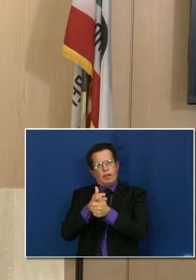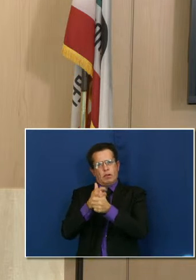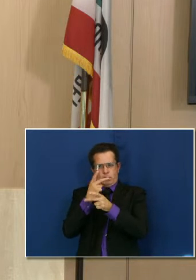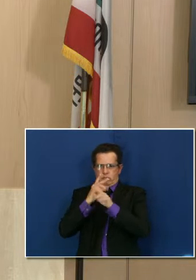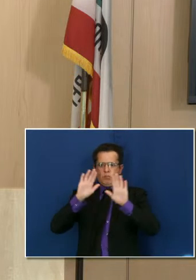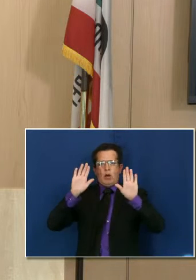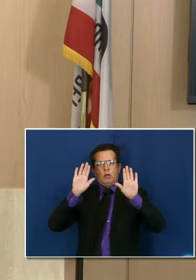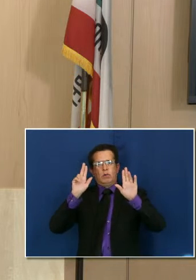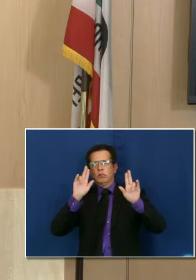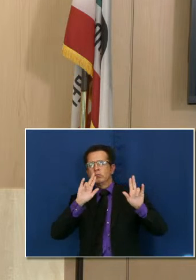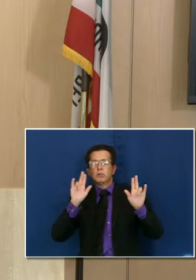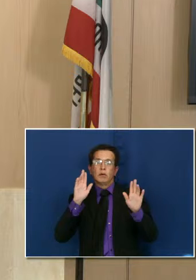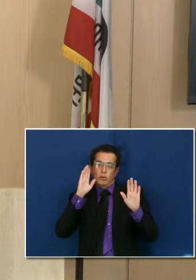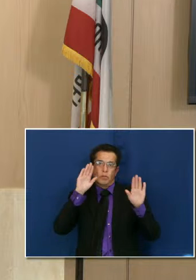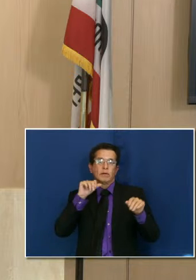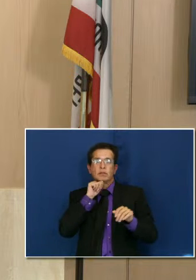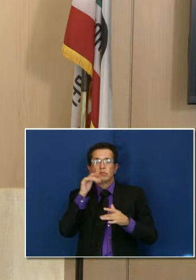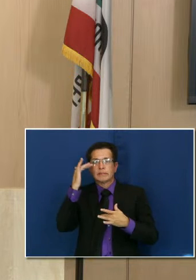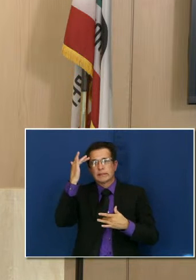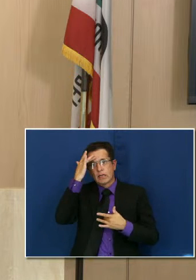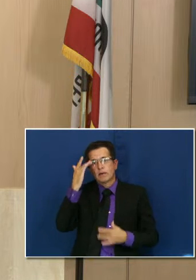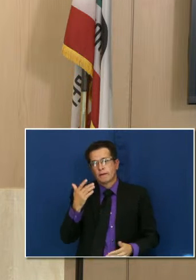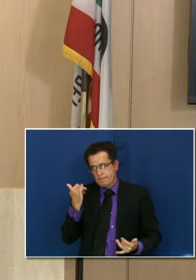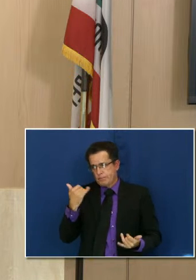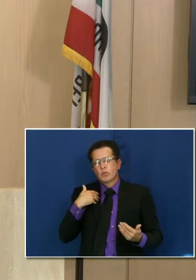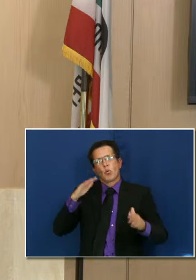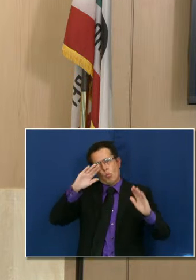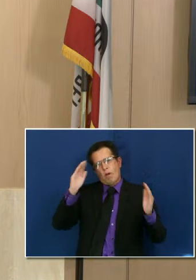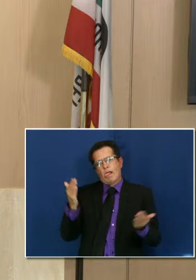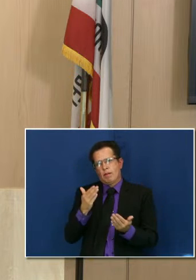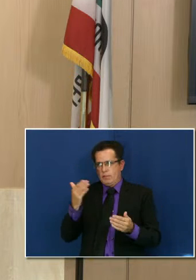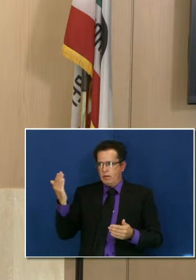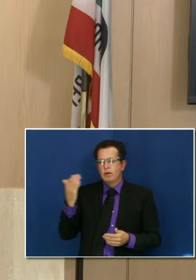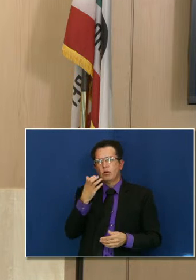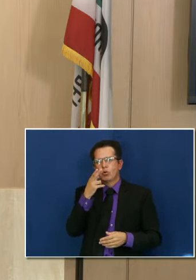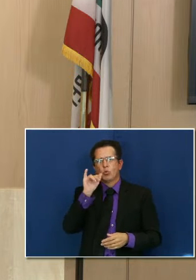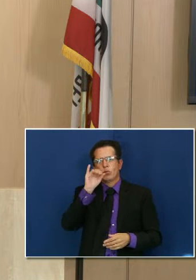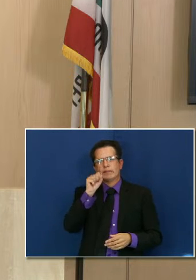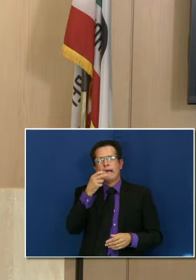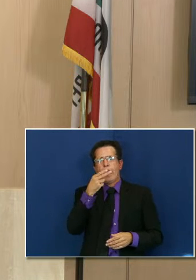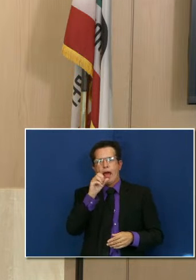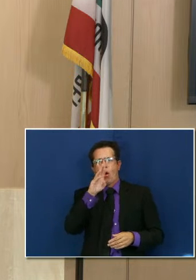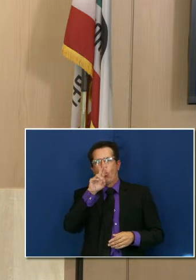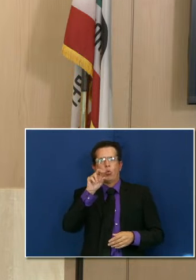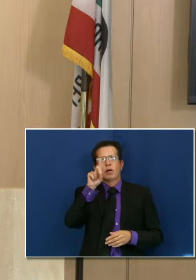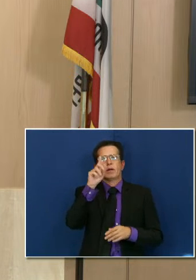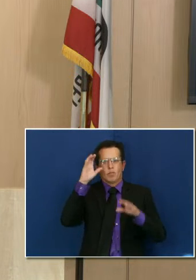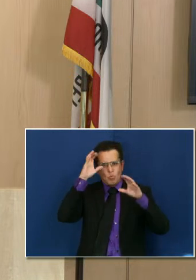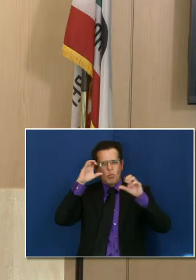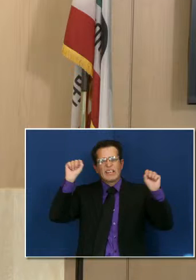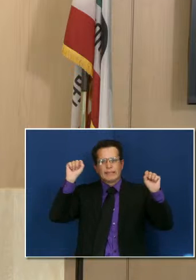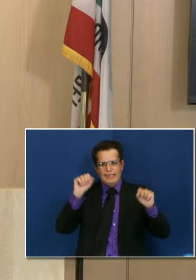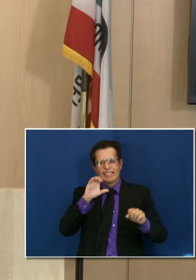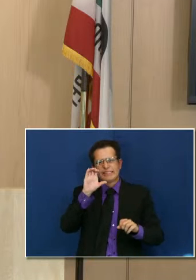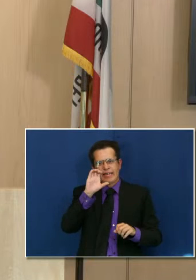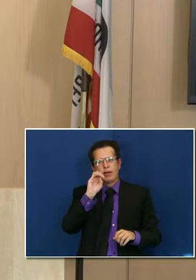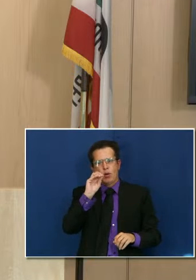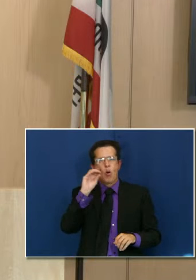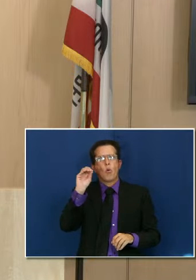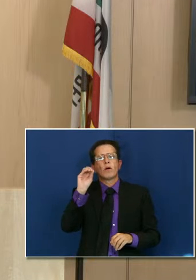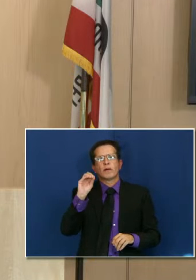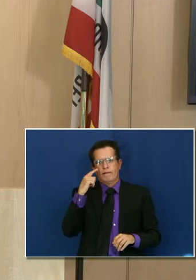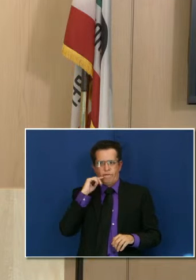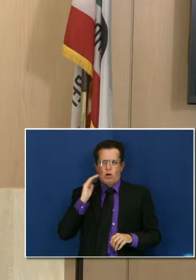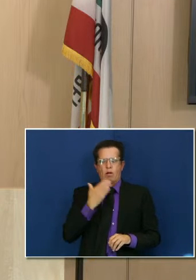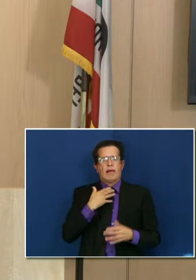So with that, I'd now like to welcome to the podium Christopher Howard, who's President and CEO of our Sharp